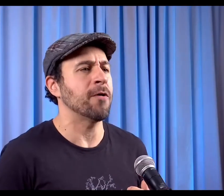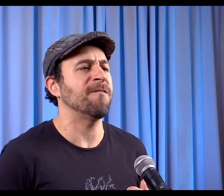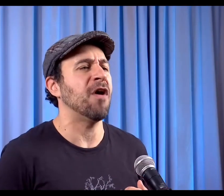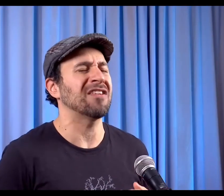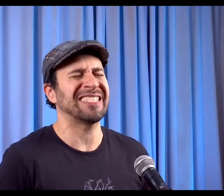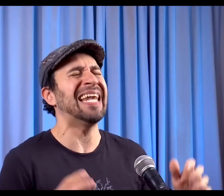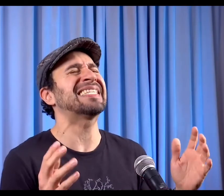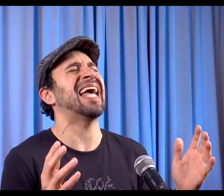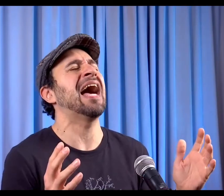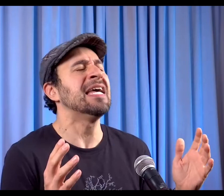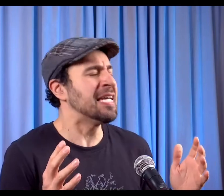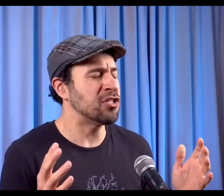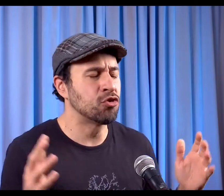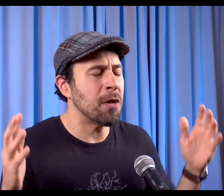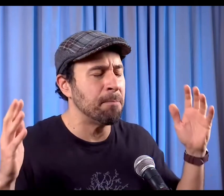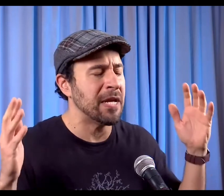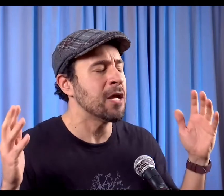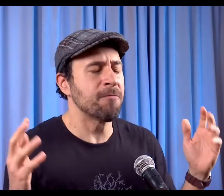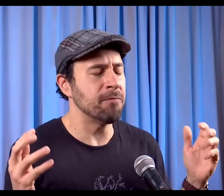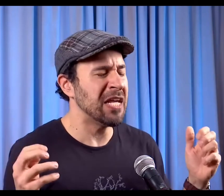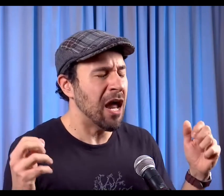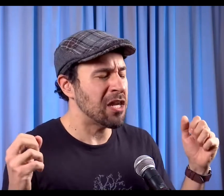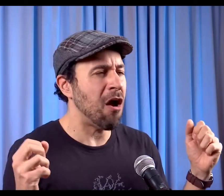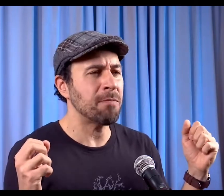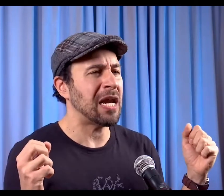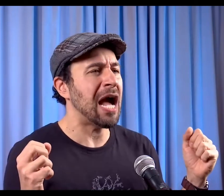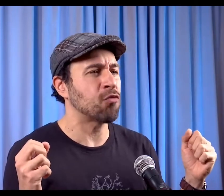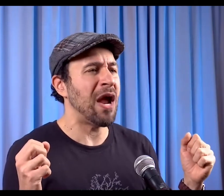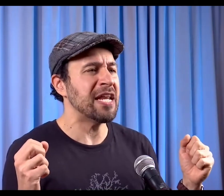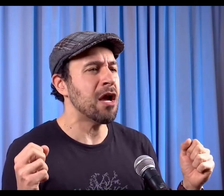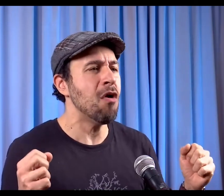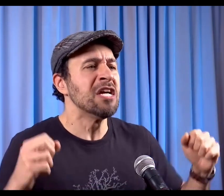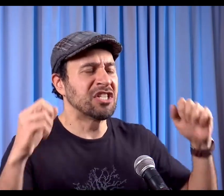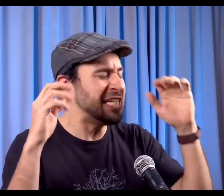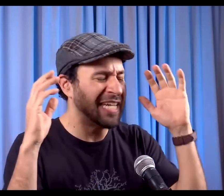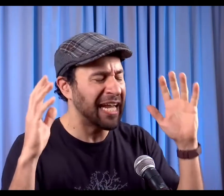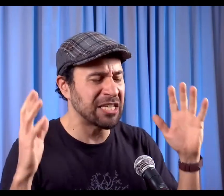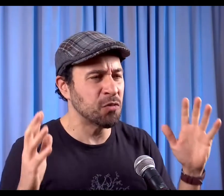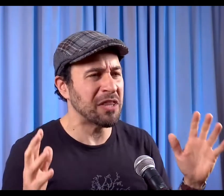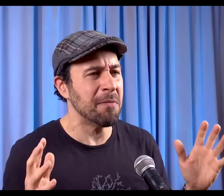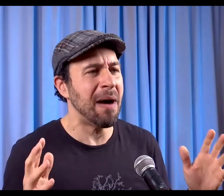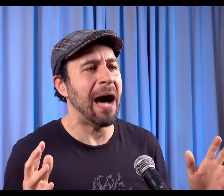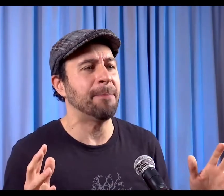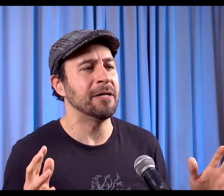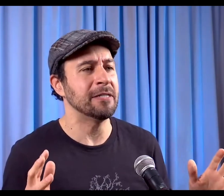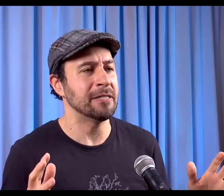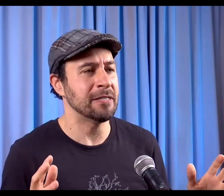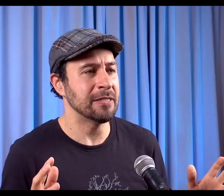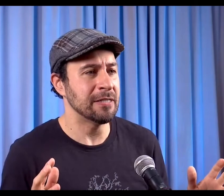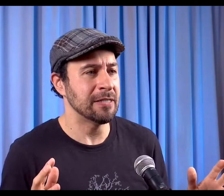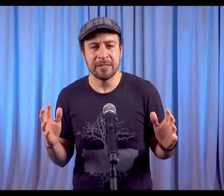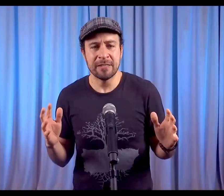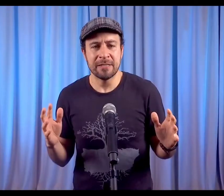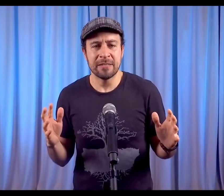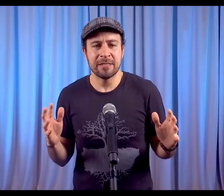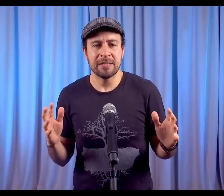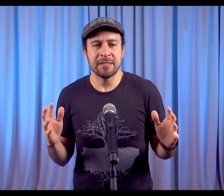like a waterfall. Salsa is dripping from the alarm clock radio. She dances with the mop.